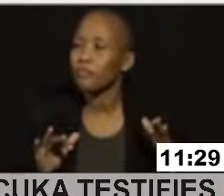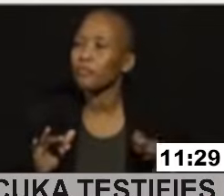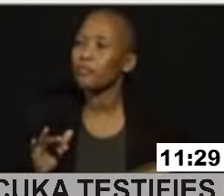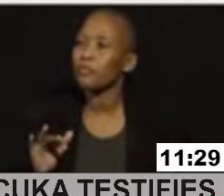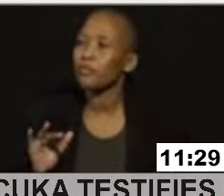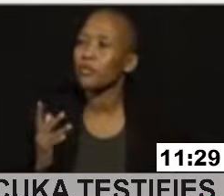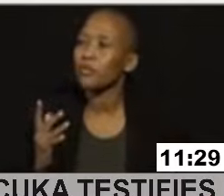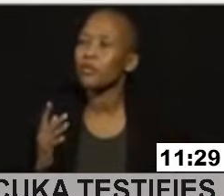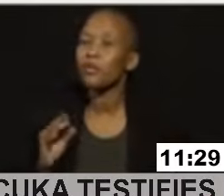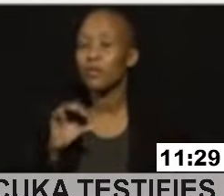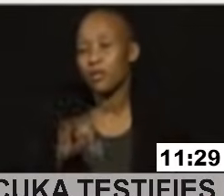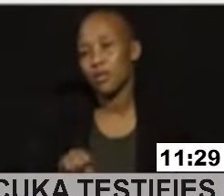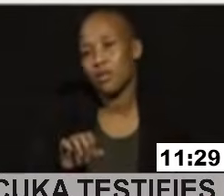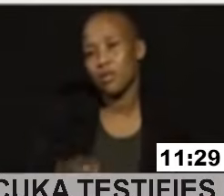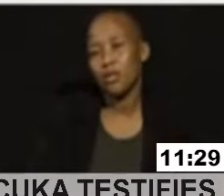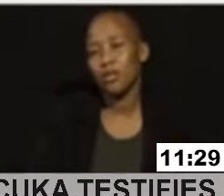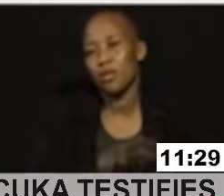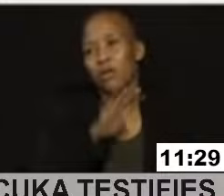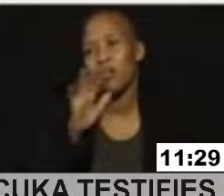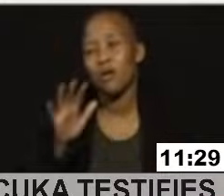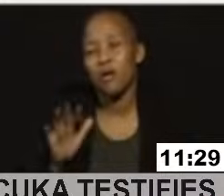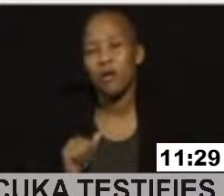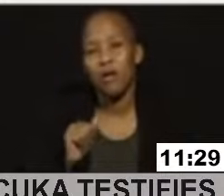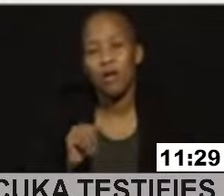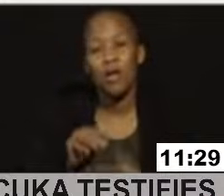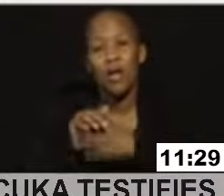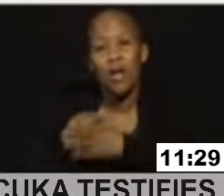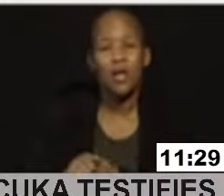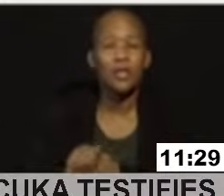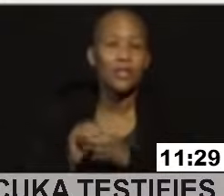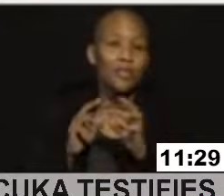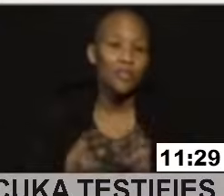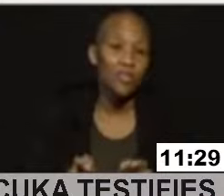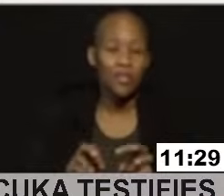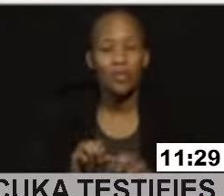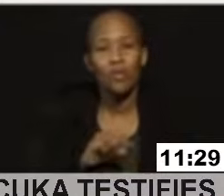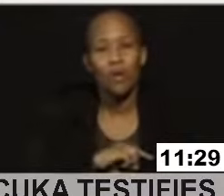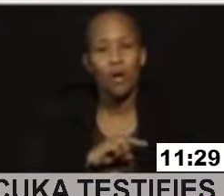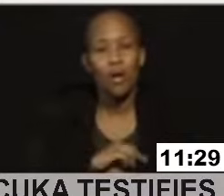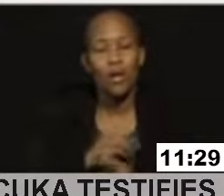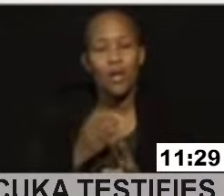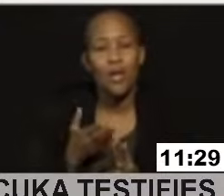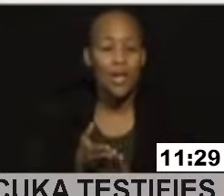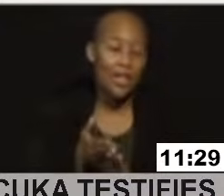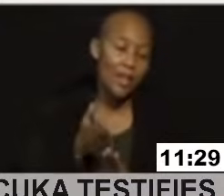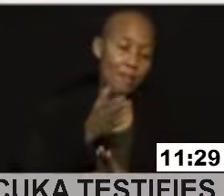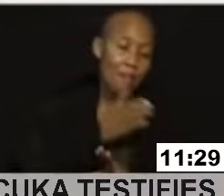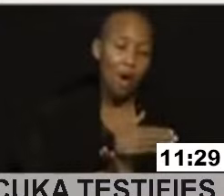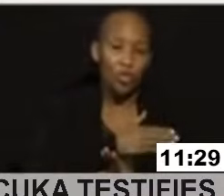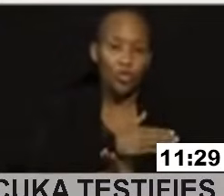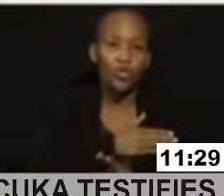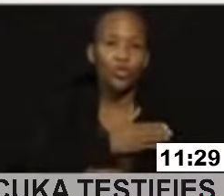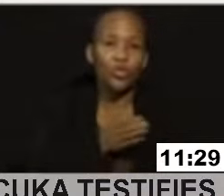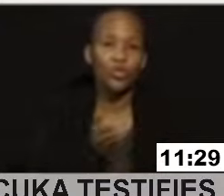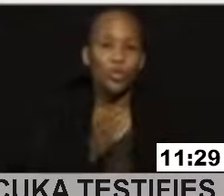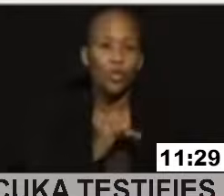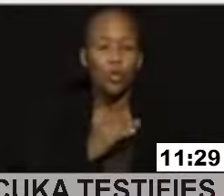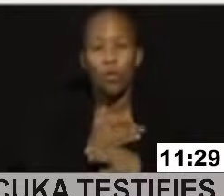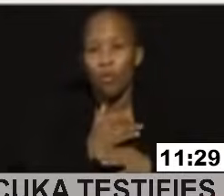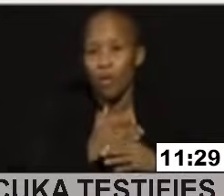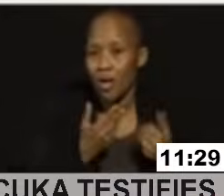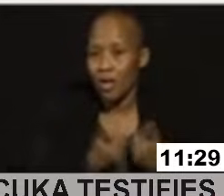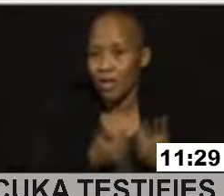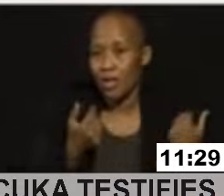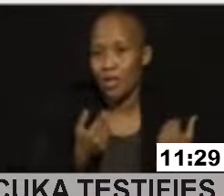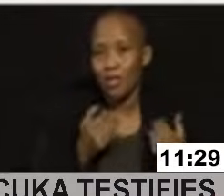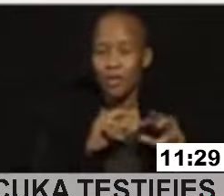as prosecution-led investigations. Because in the past, they were working separately. The investigators will go